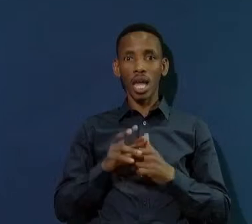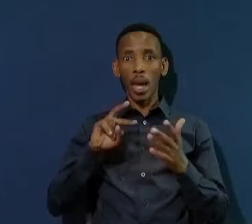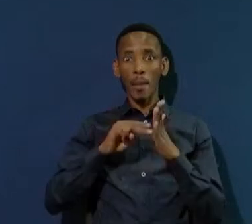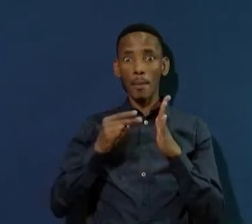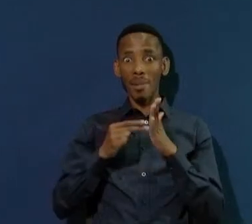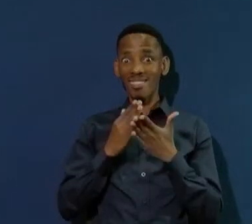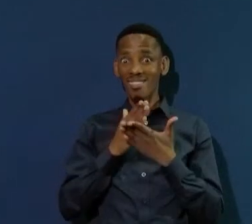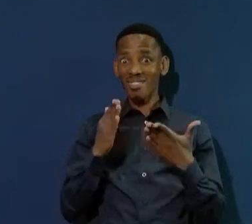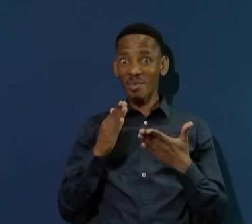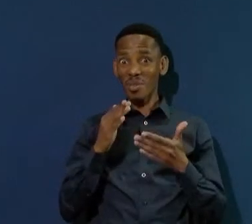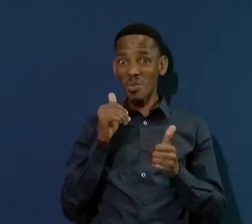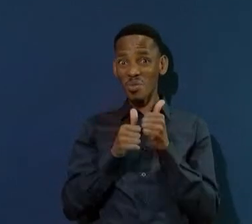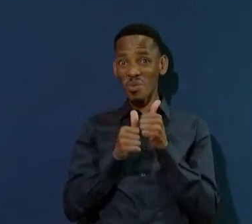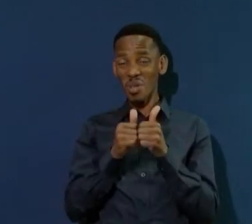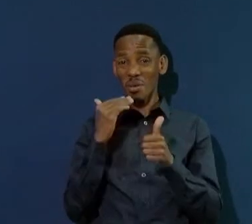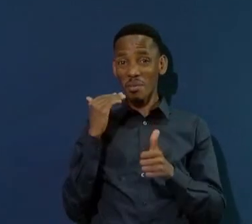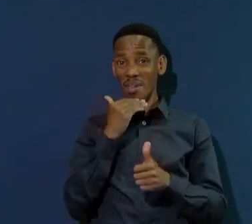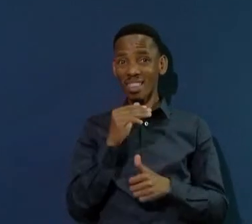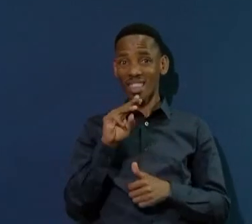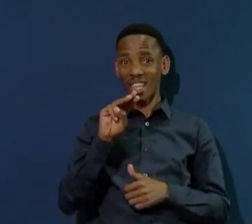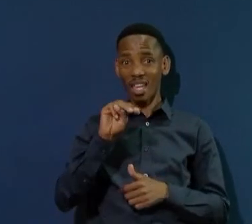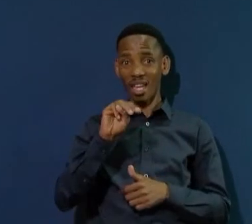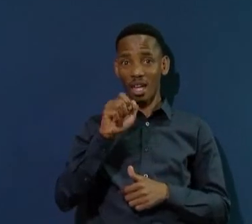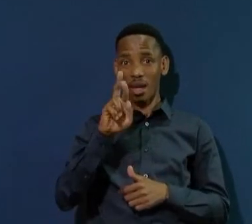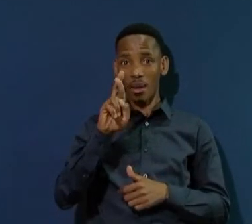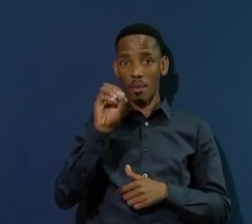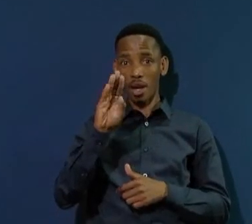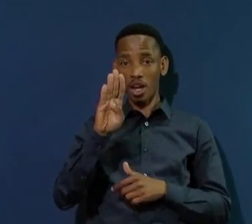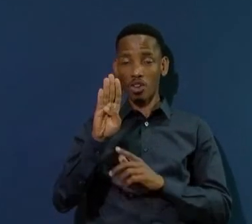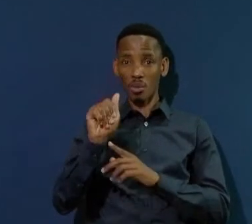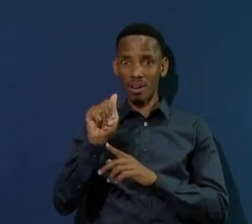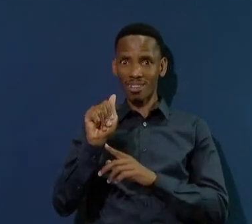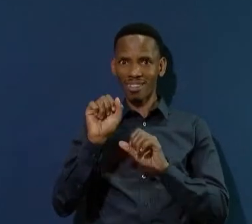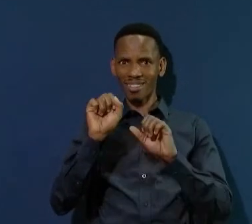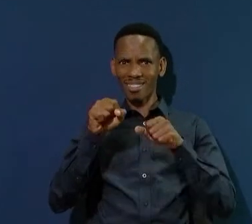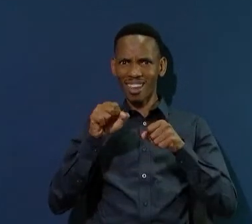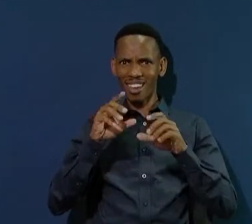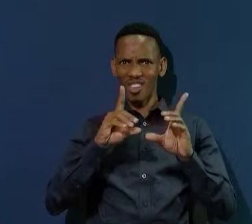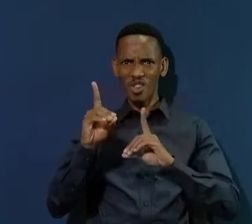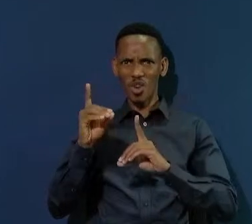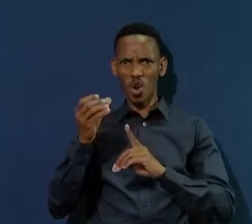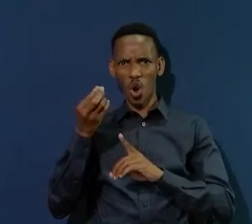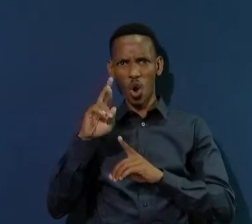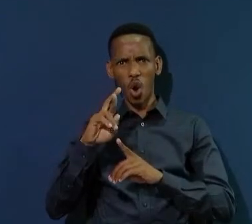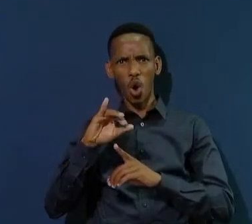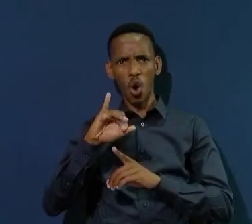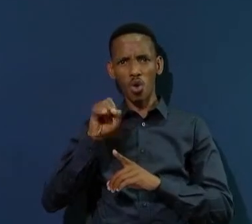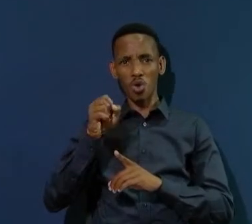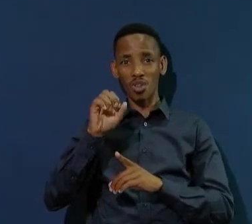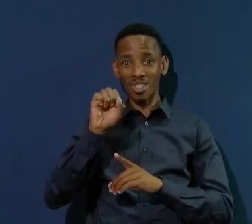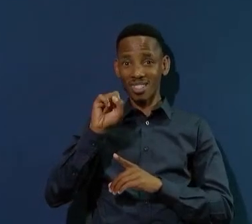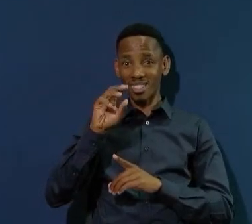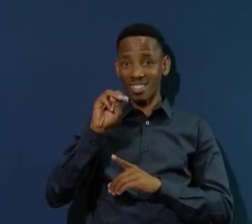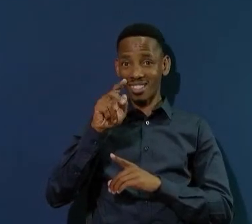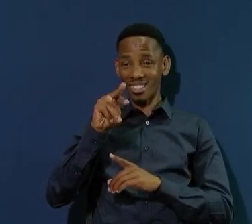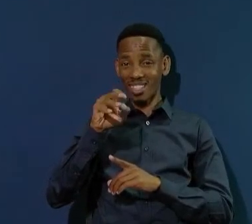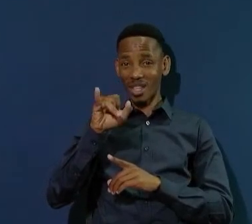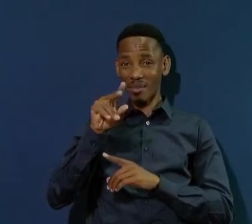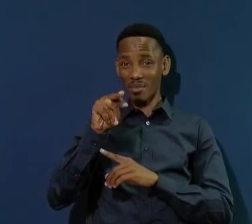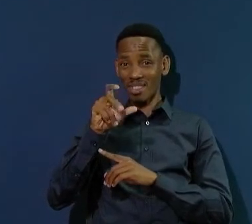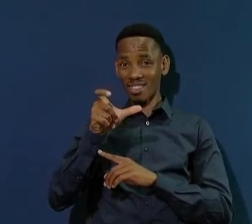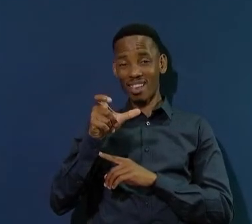Maroba can on any given day kana Rejef siamisang as